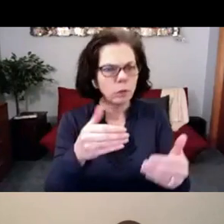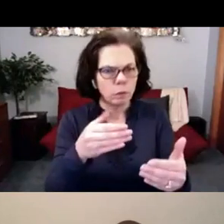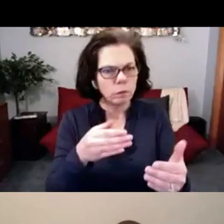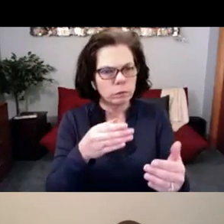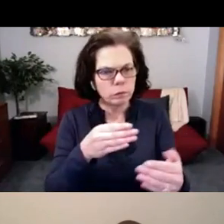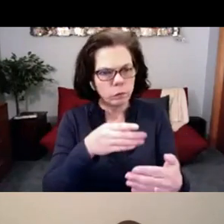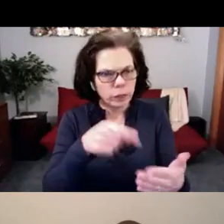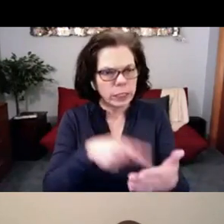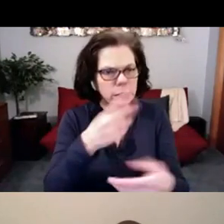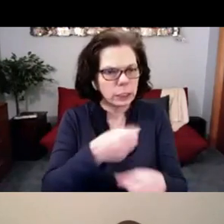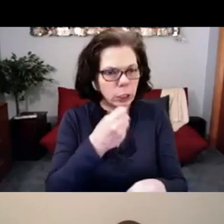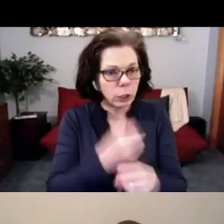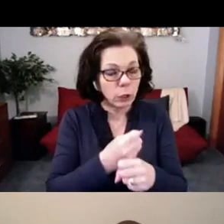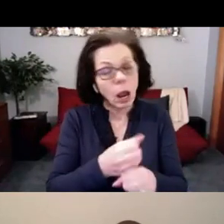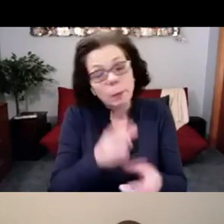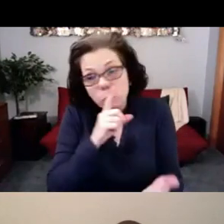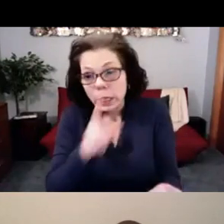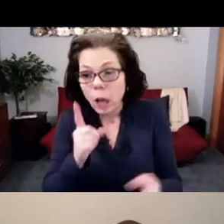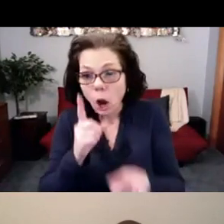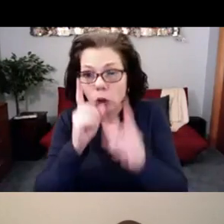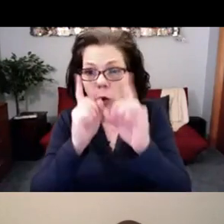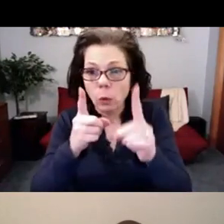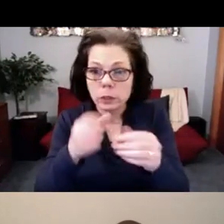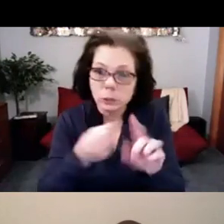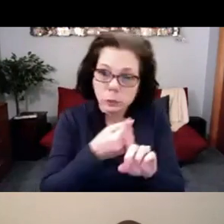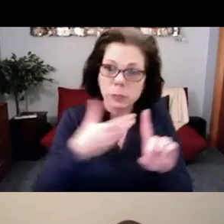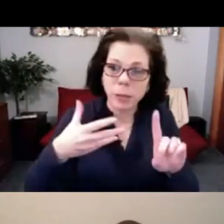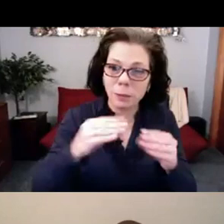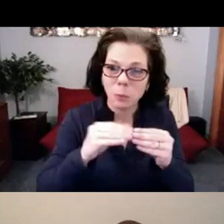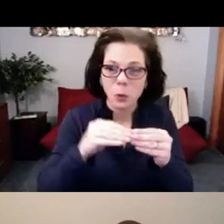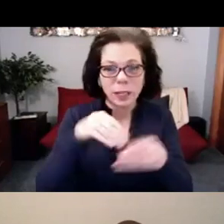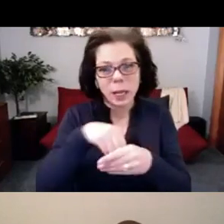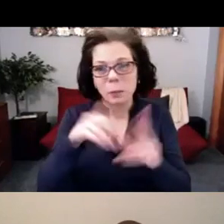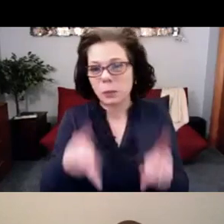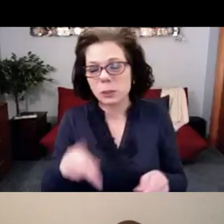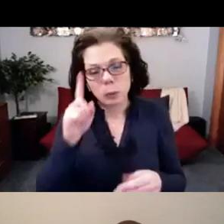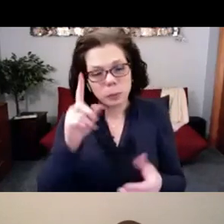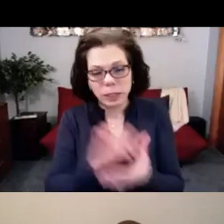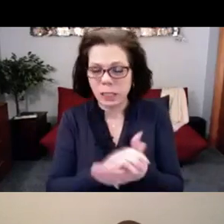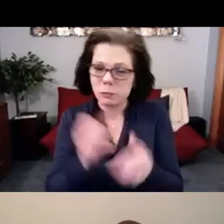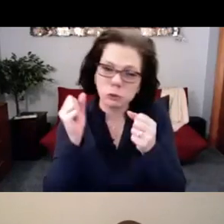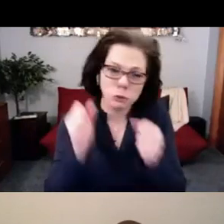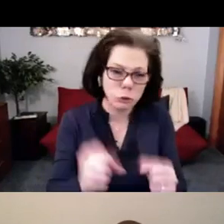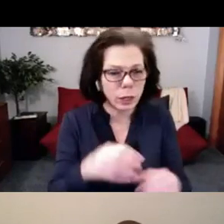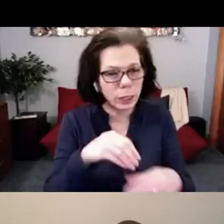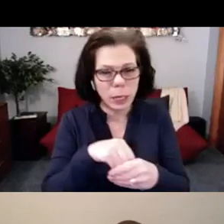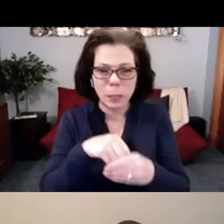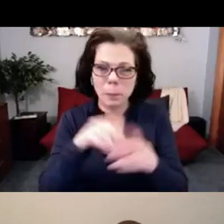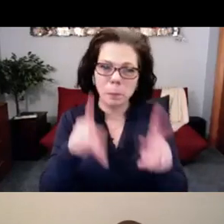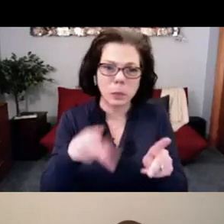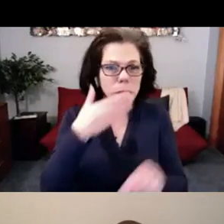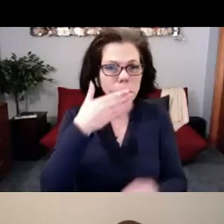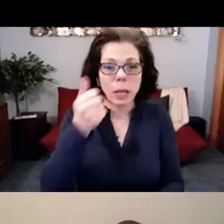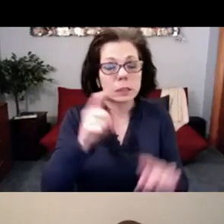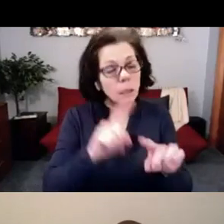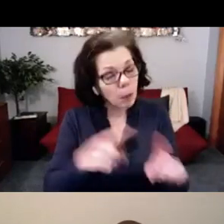to expand in-person learning. We do believe that nothing takes the place of face-to-face instruction for our students, but we also believe wholeheartedly